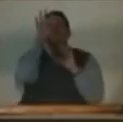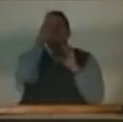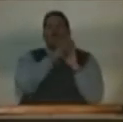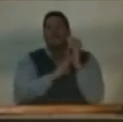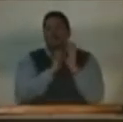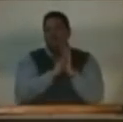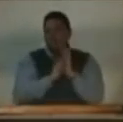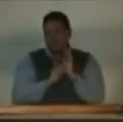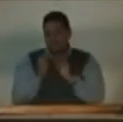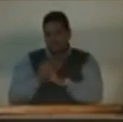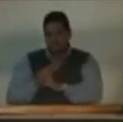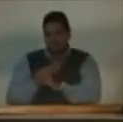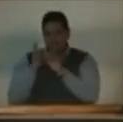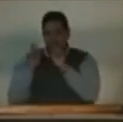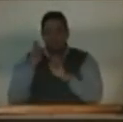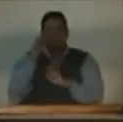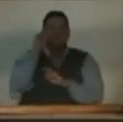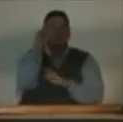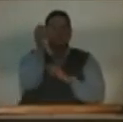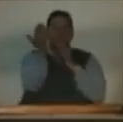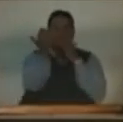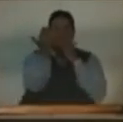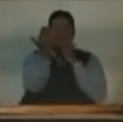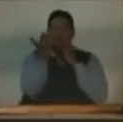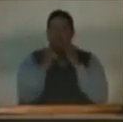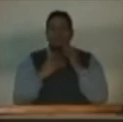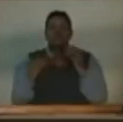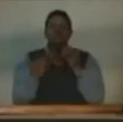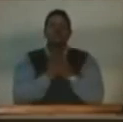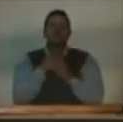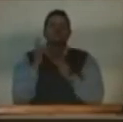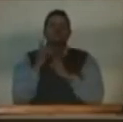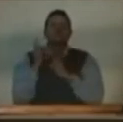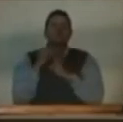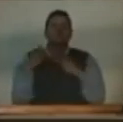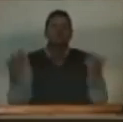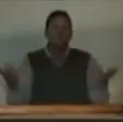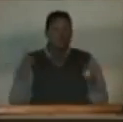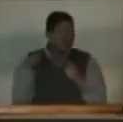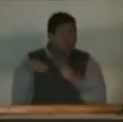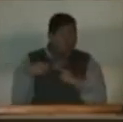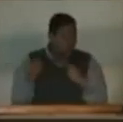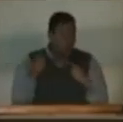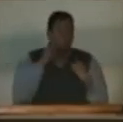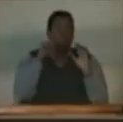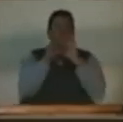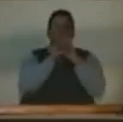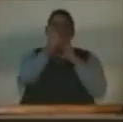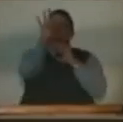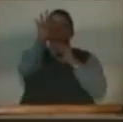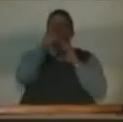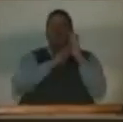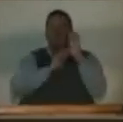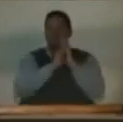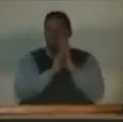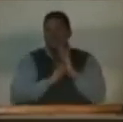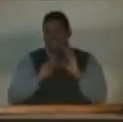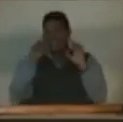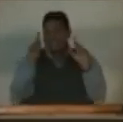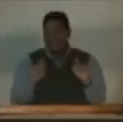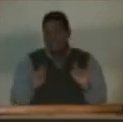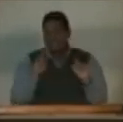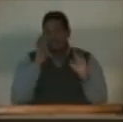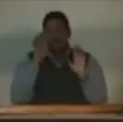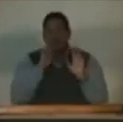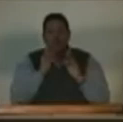numeracy tests for 2015. The new dates are as follows. The grade 4 literacy test will be